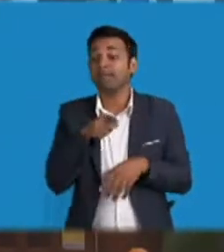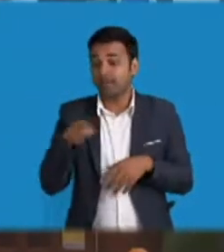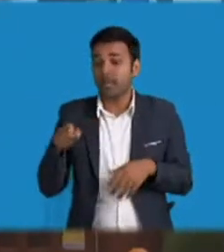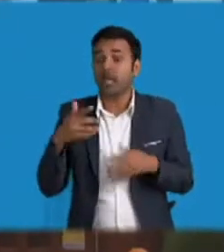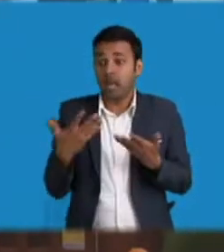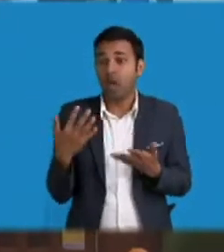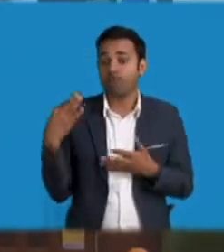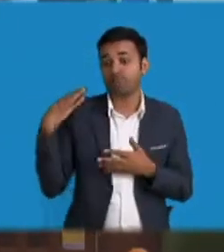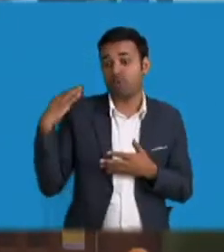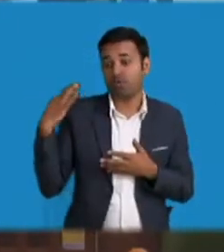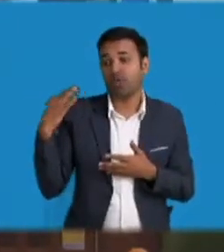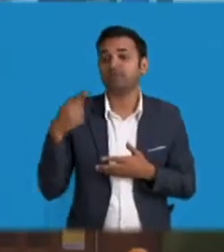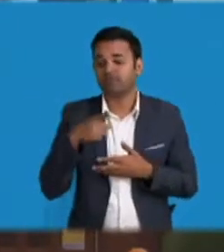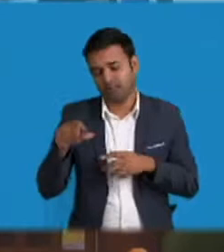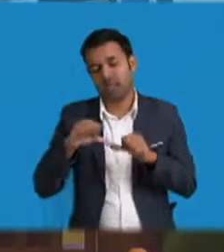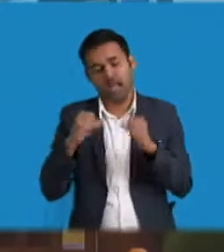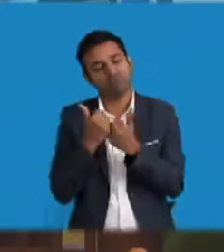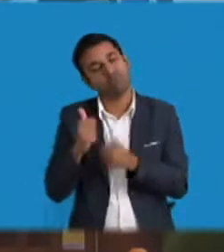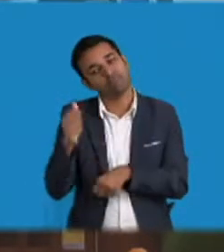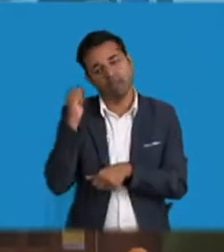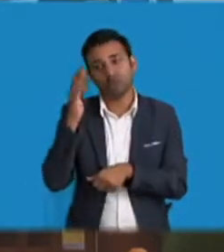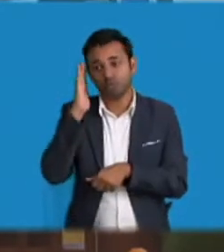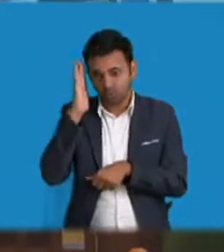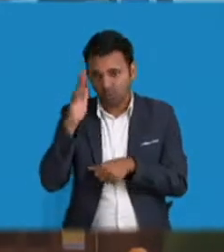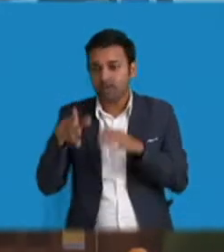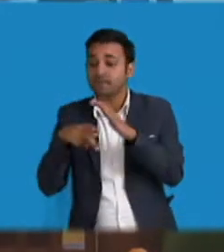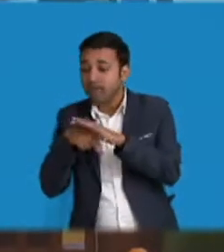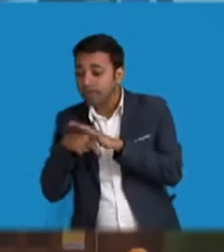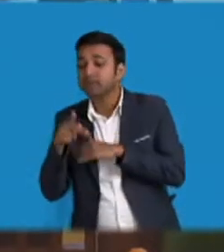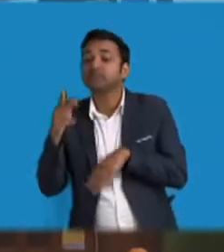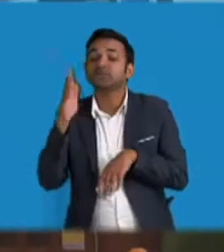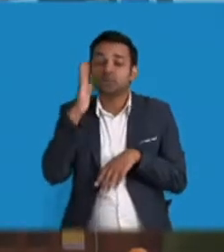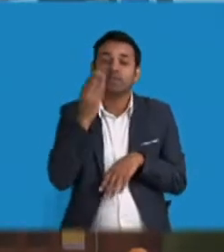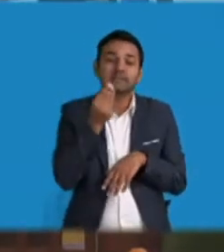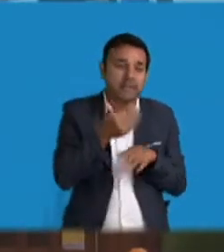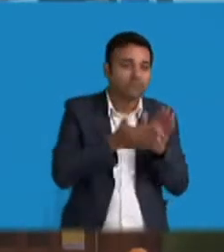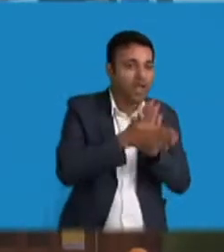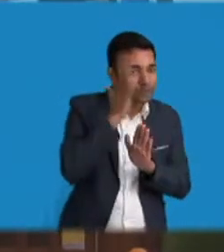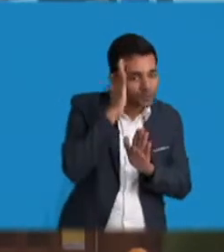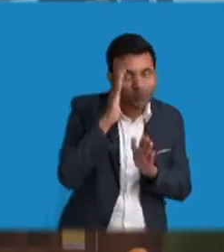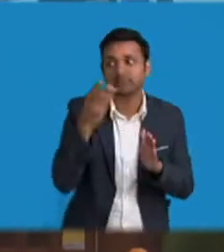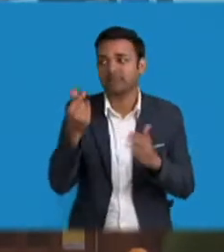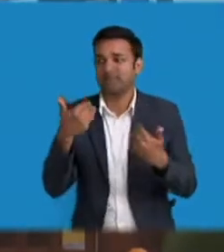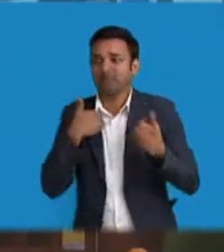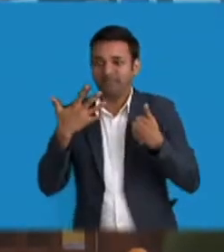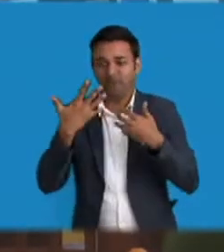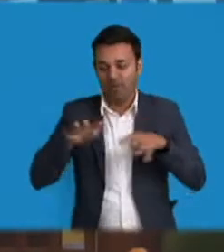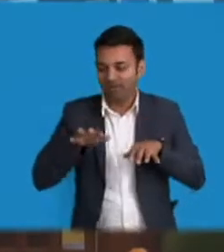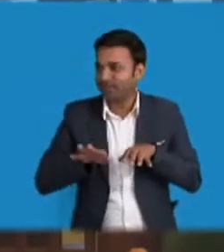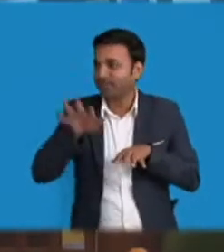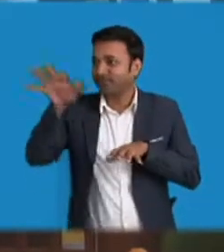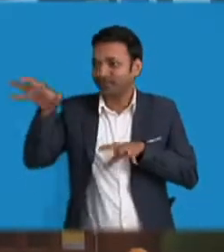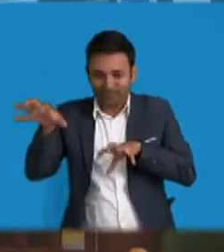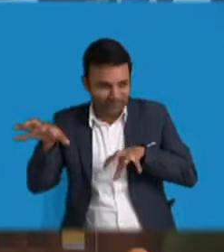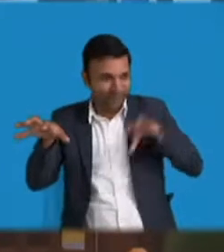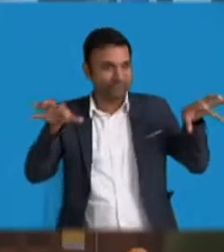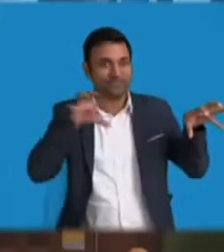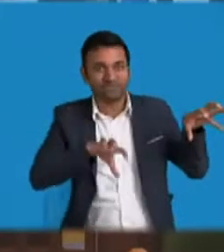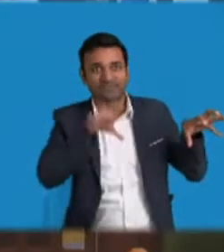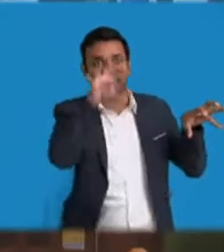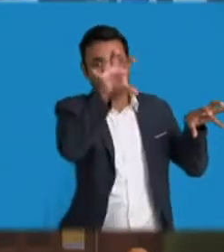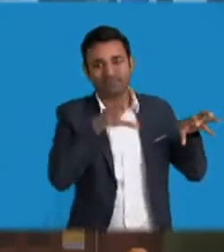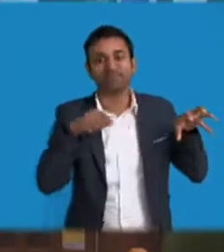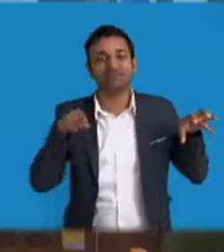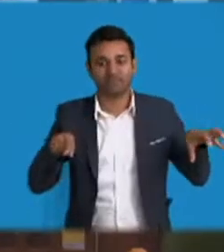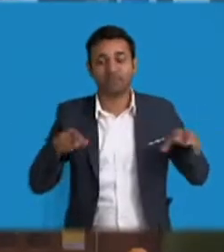either to high school or to a technical college. And we have made arrangements to look after